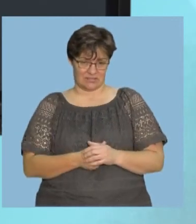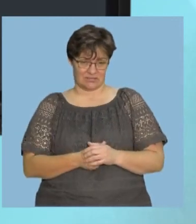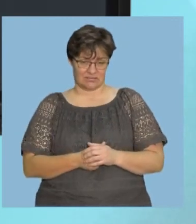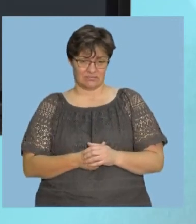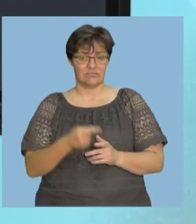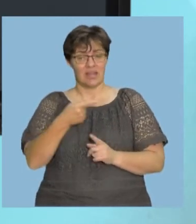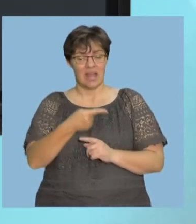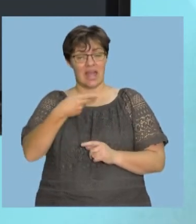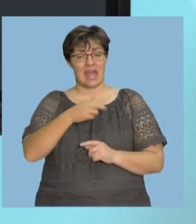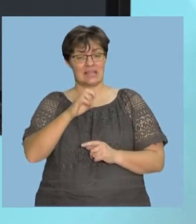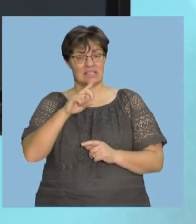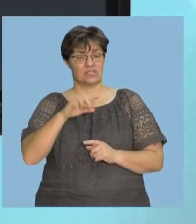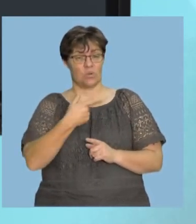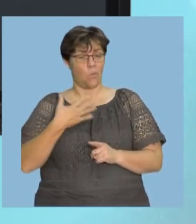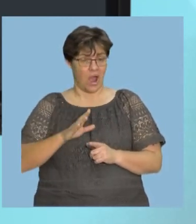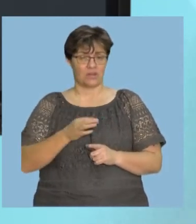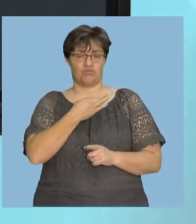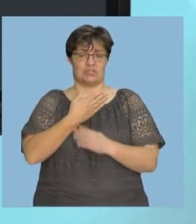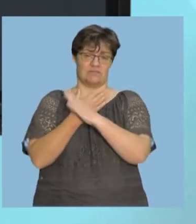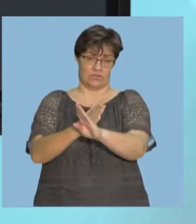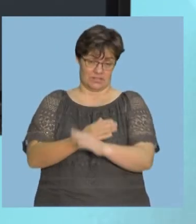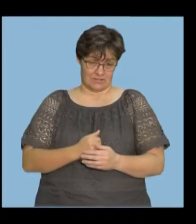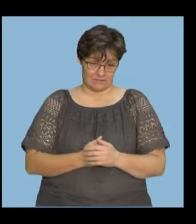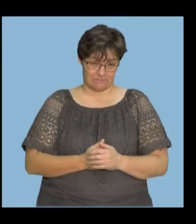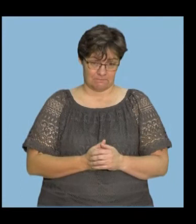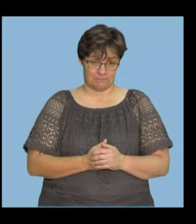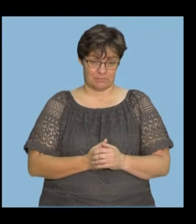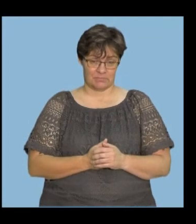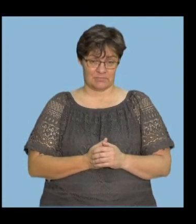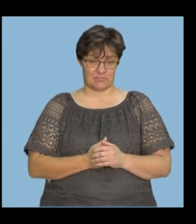fund manager wants to avoid risk. Okay.